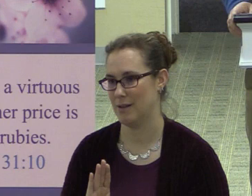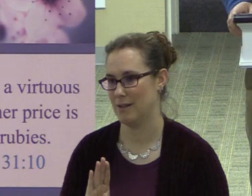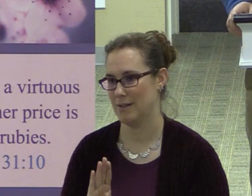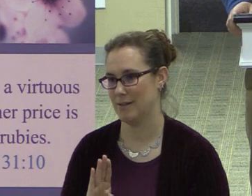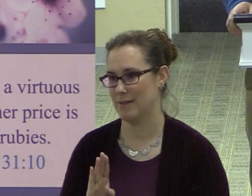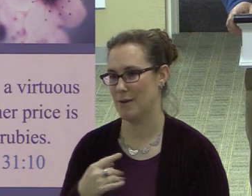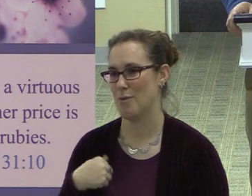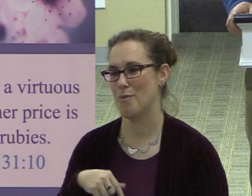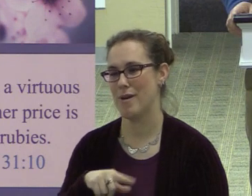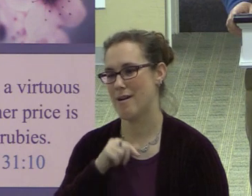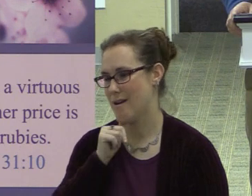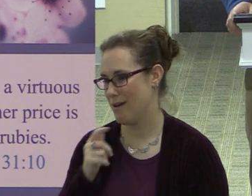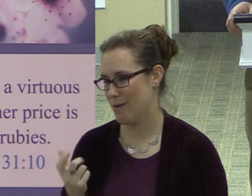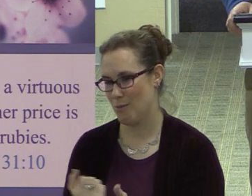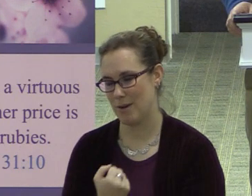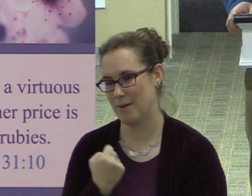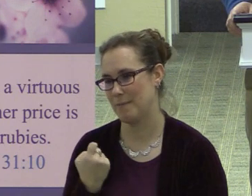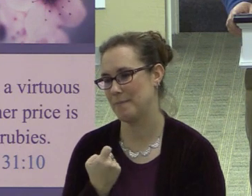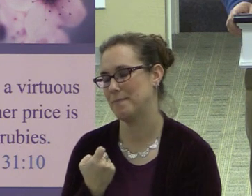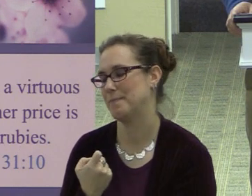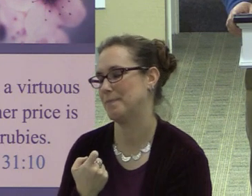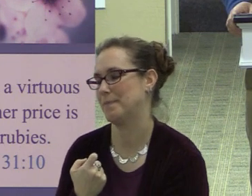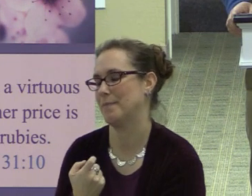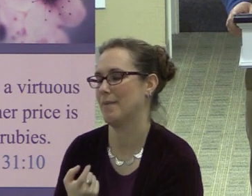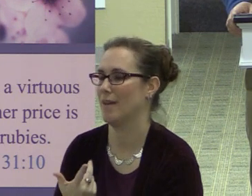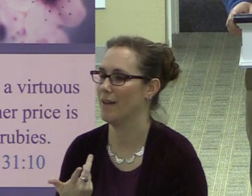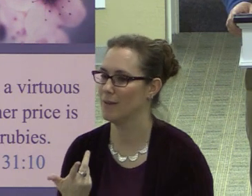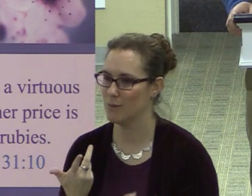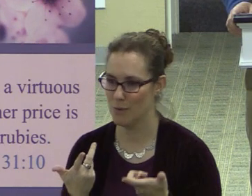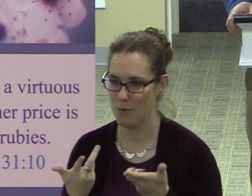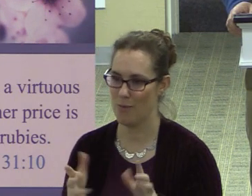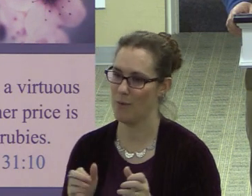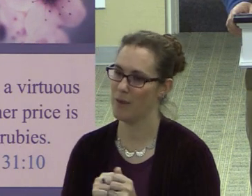We're not going to win. It's over with.